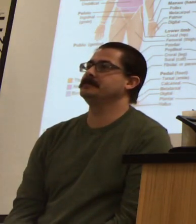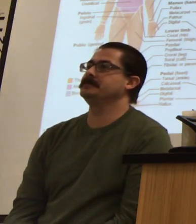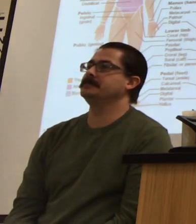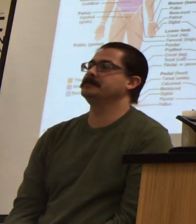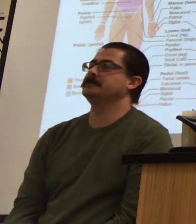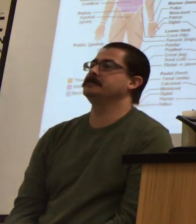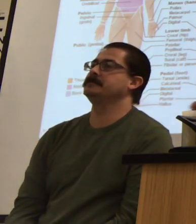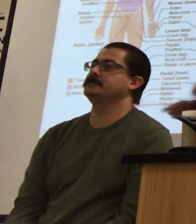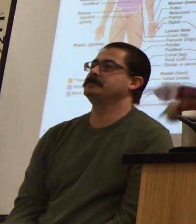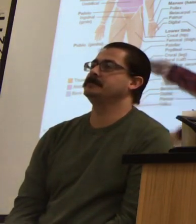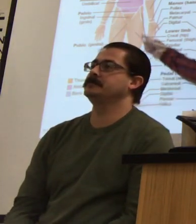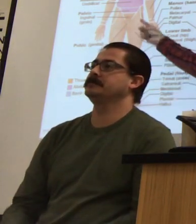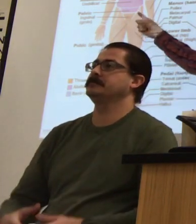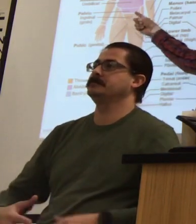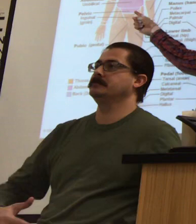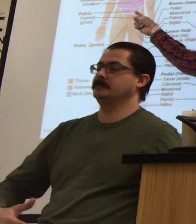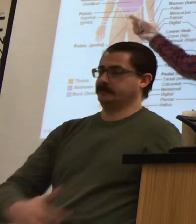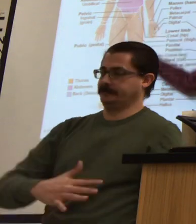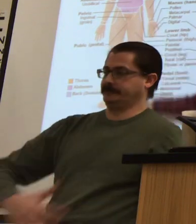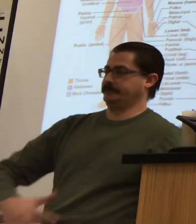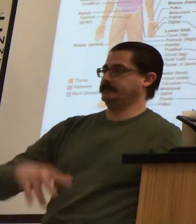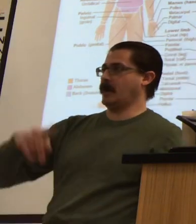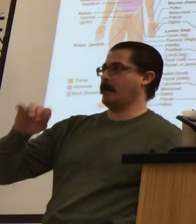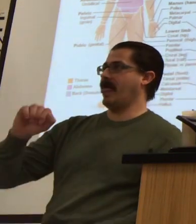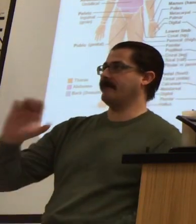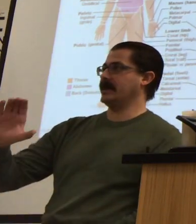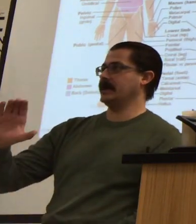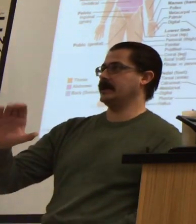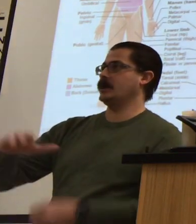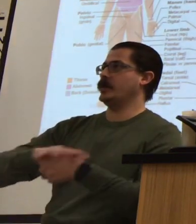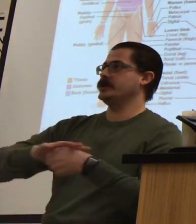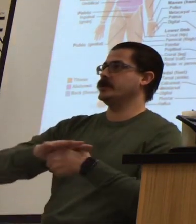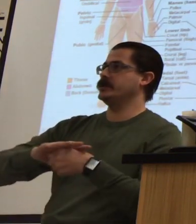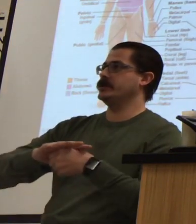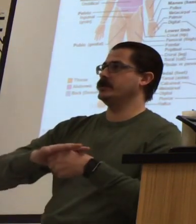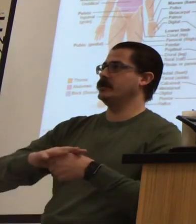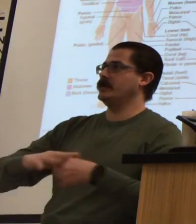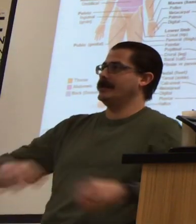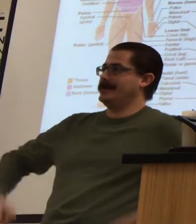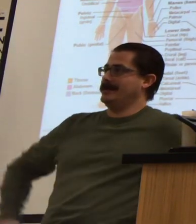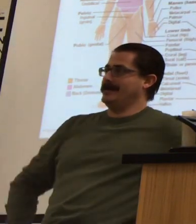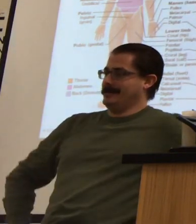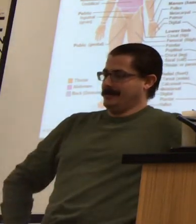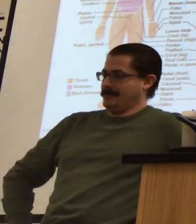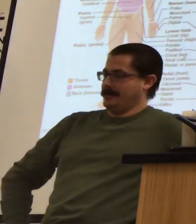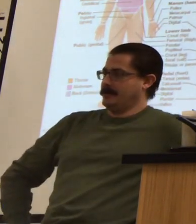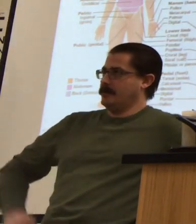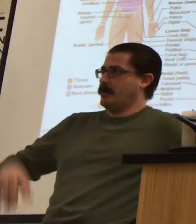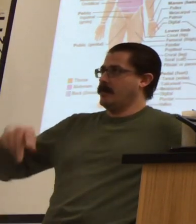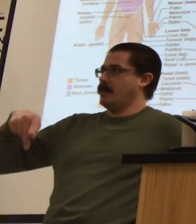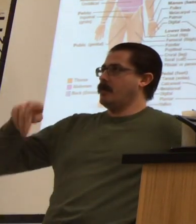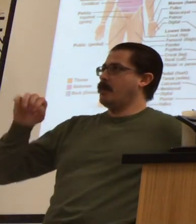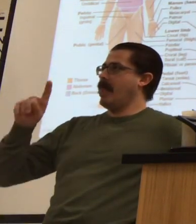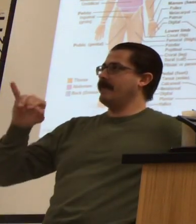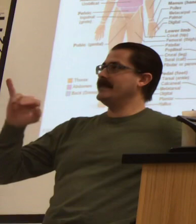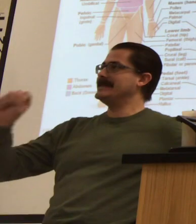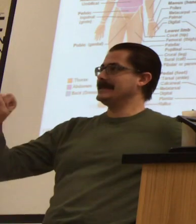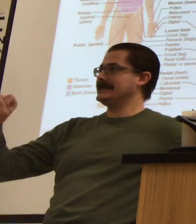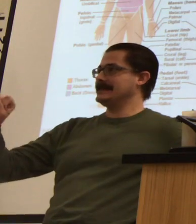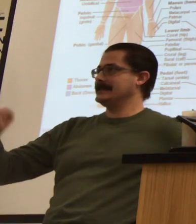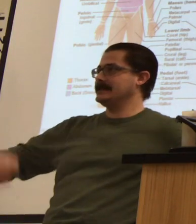And then you go down to the pelvic region. Now the pelvic region, like when you put your hands on your hips, that's your pelvis.